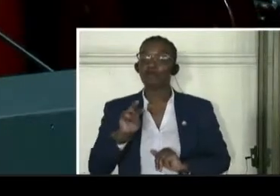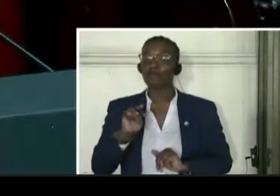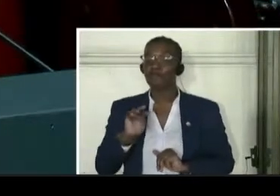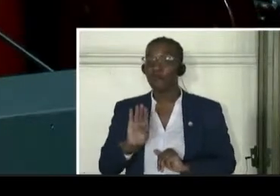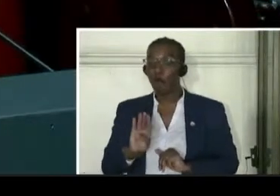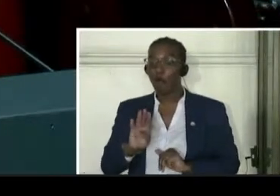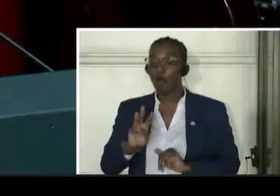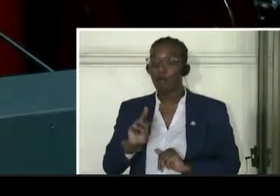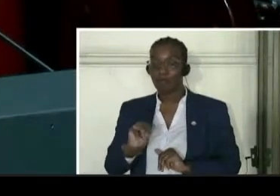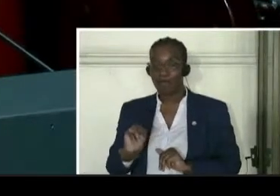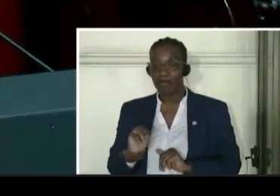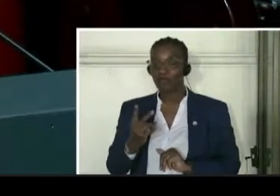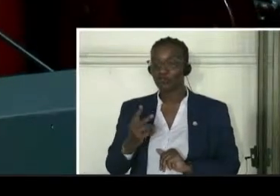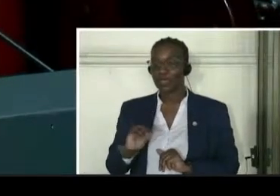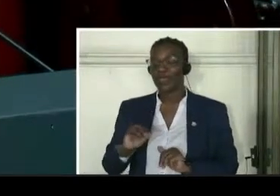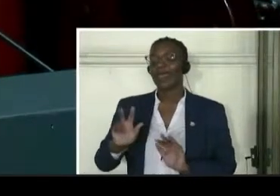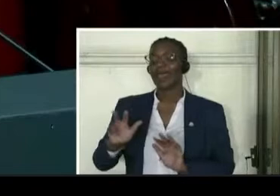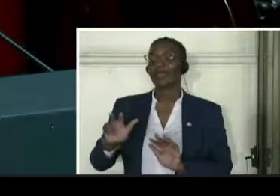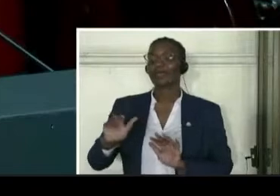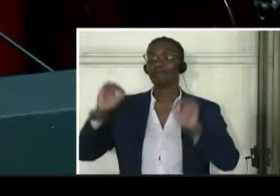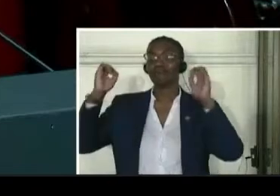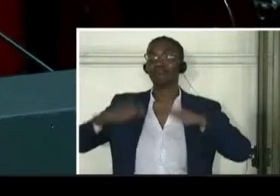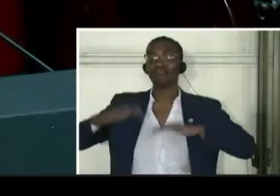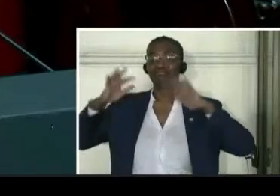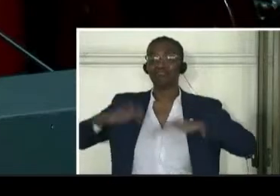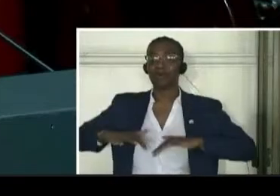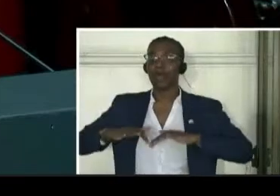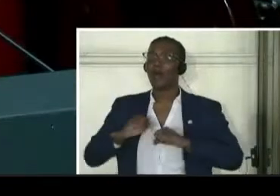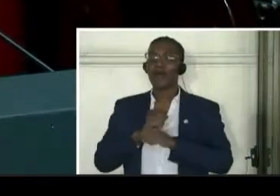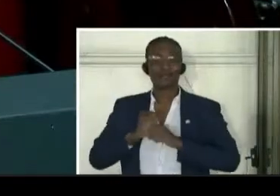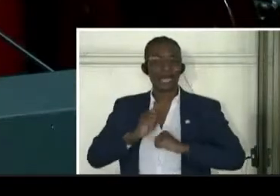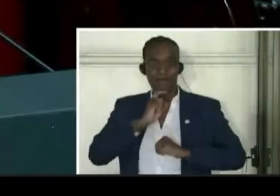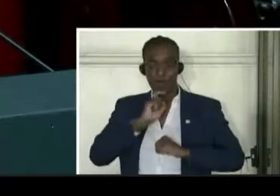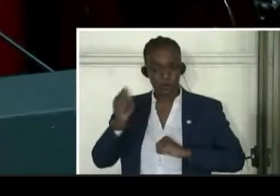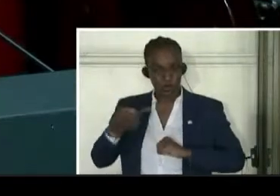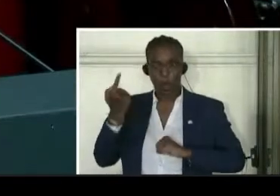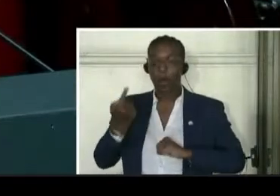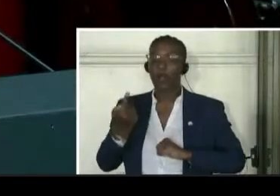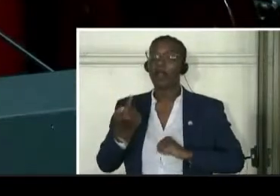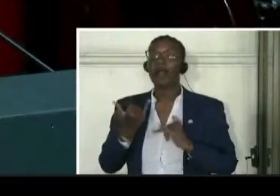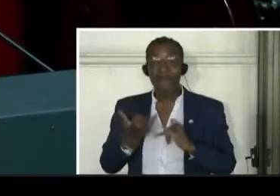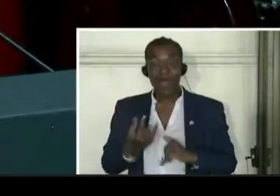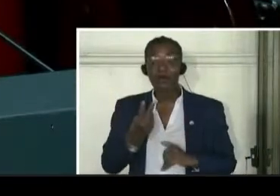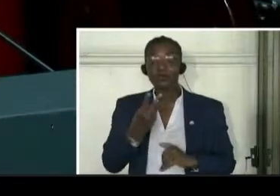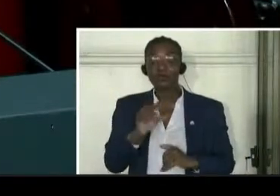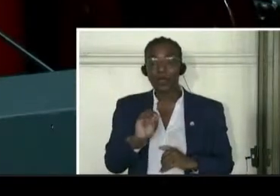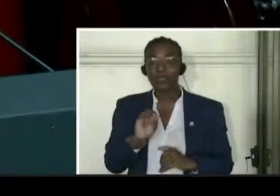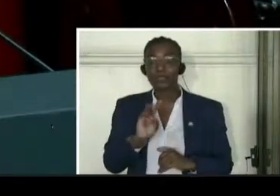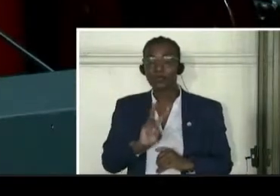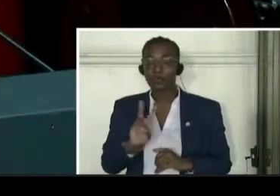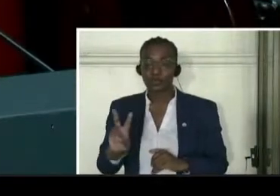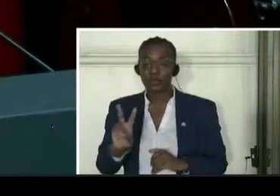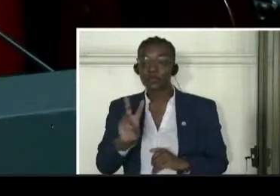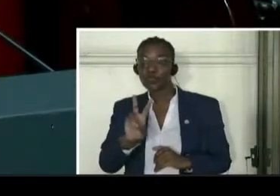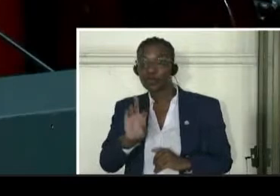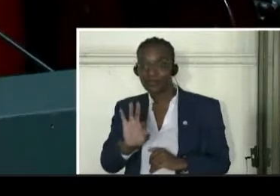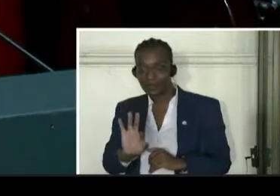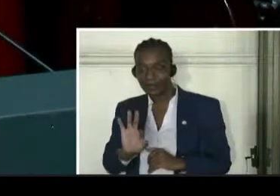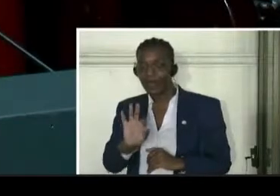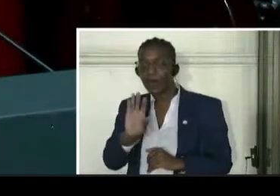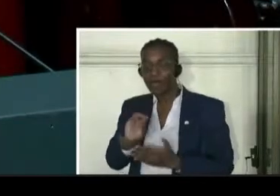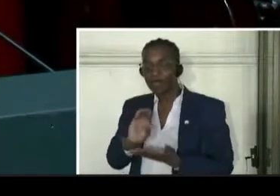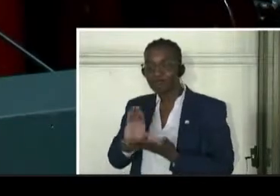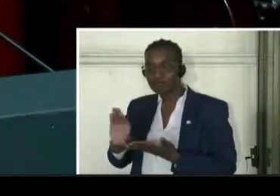for 2018-2019 storm was underspent. Now in 2022-23, we have an allocation